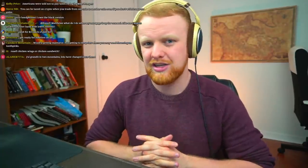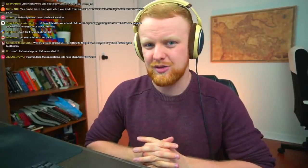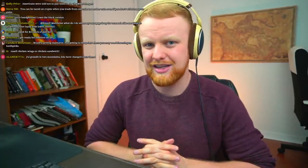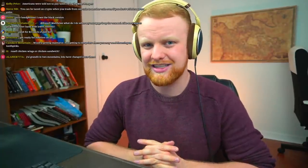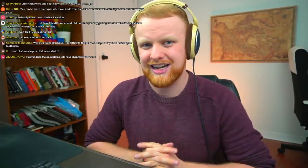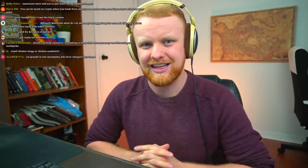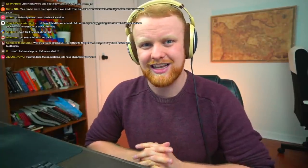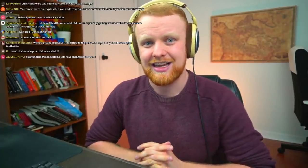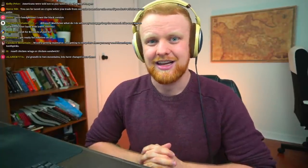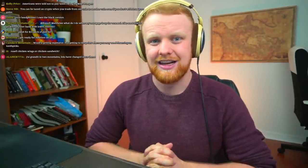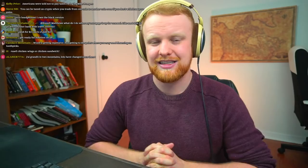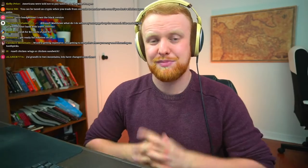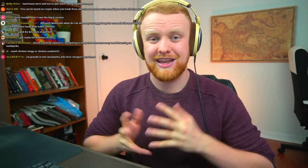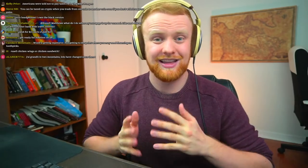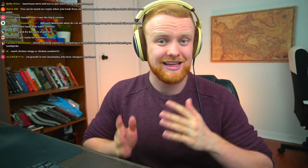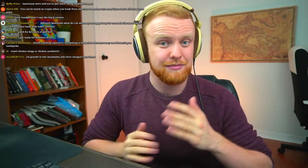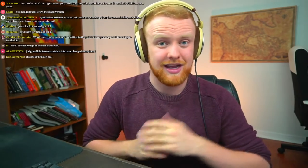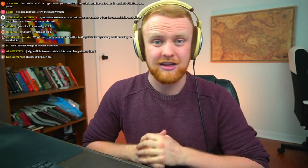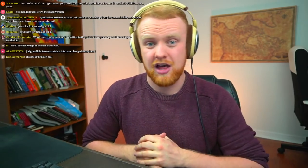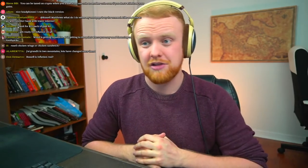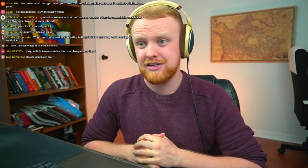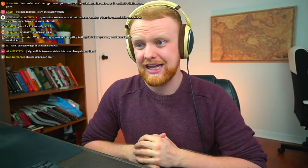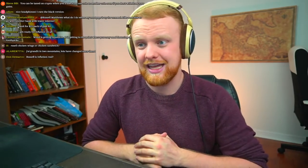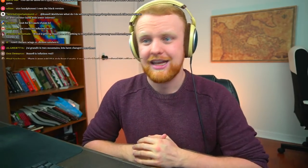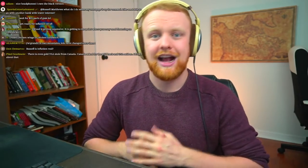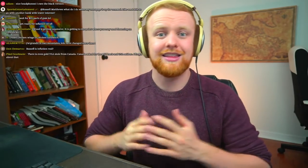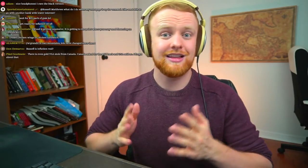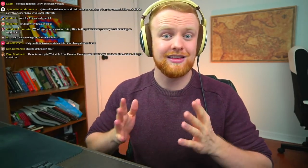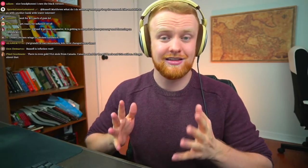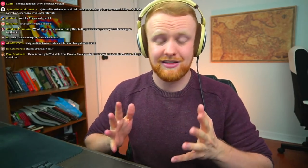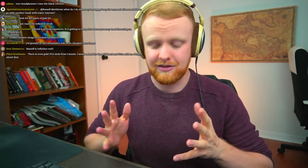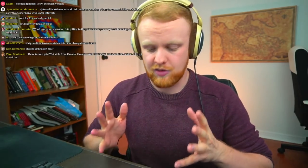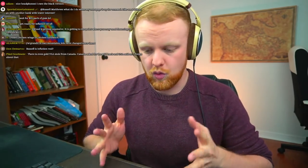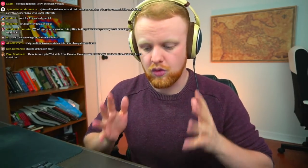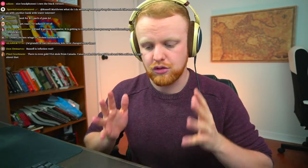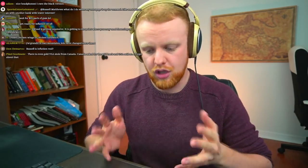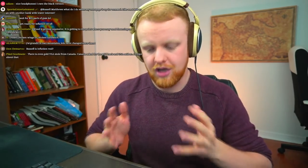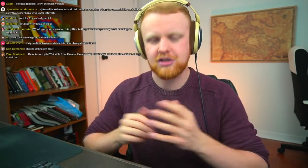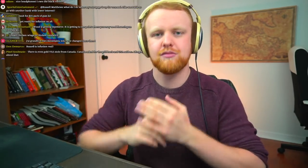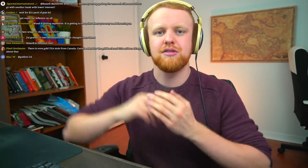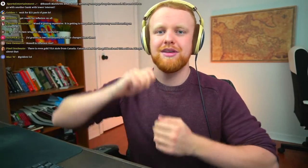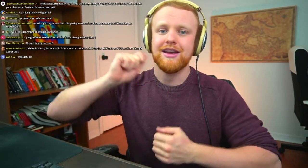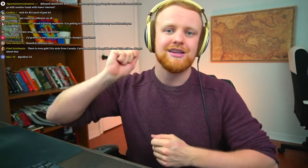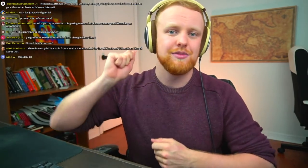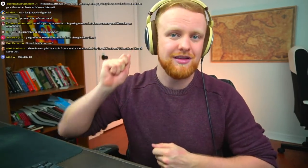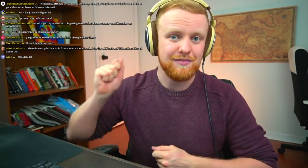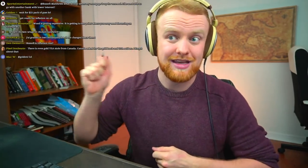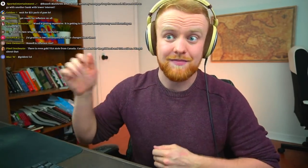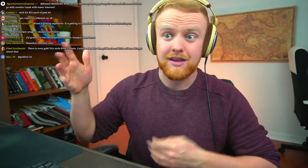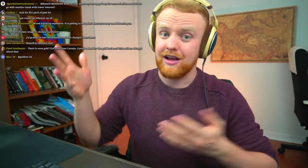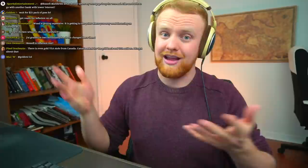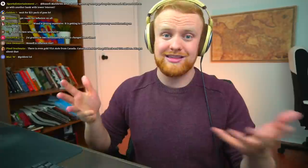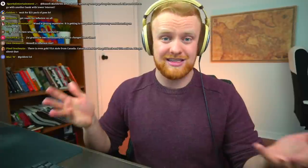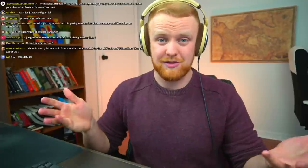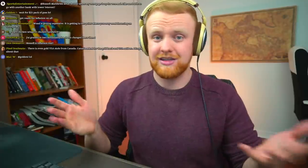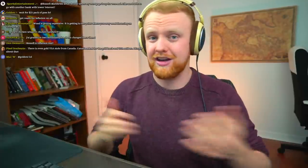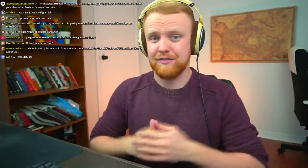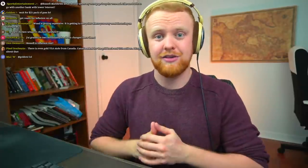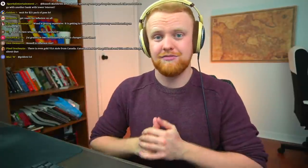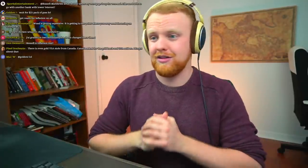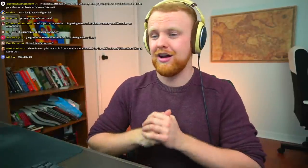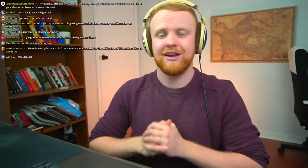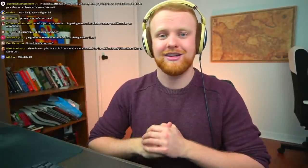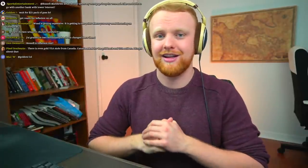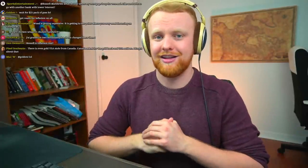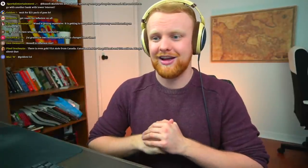the way to do it. That's kind of like speculating buying a lottery ticket. I think the goal long-term should be to be, again, this is what I talk